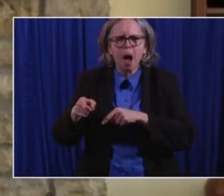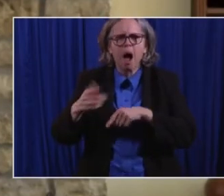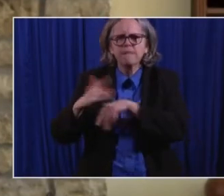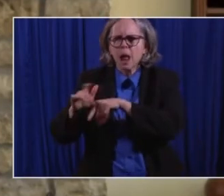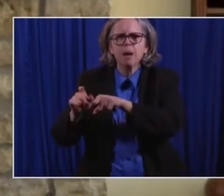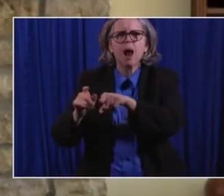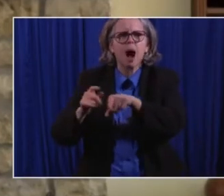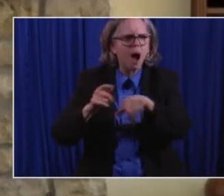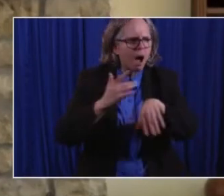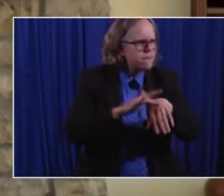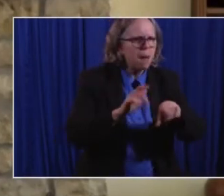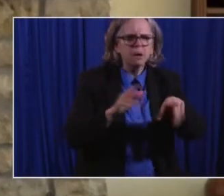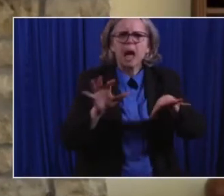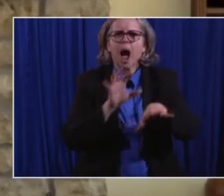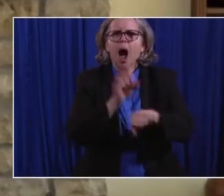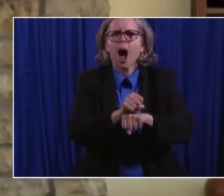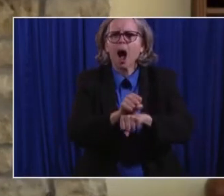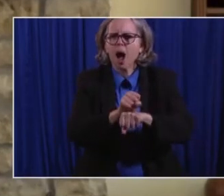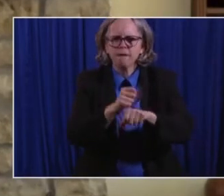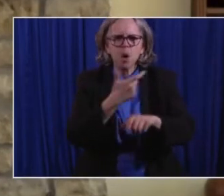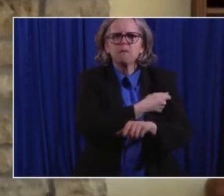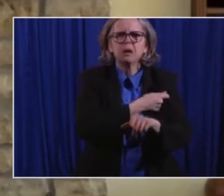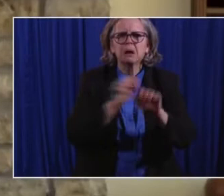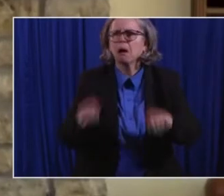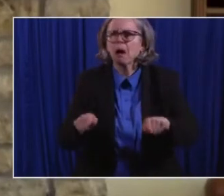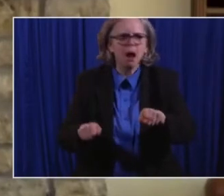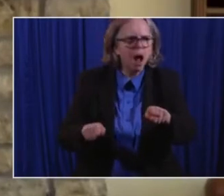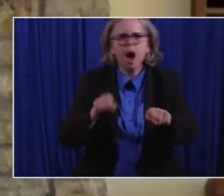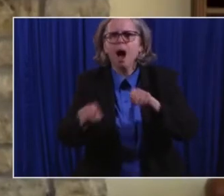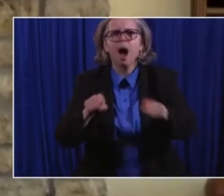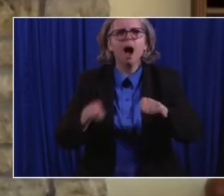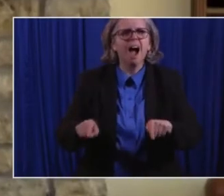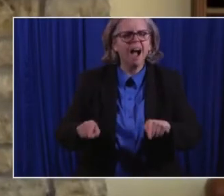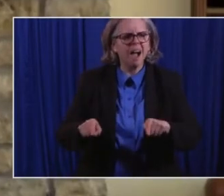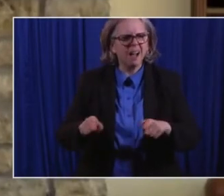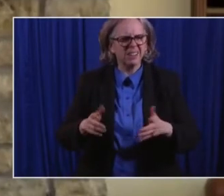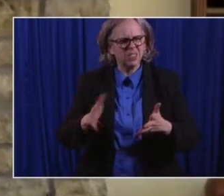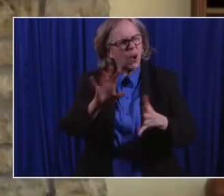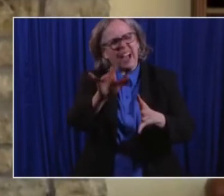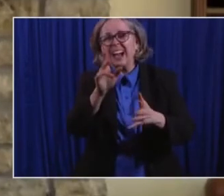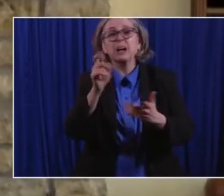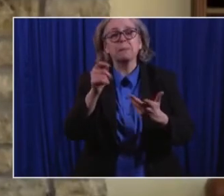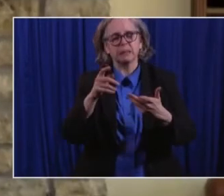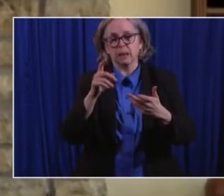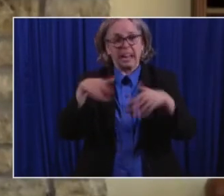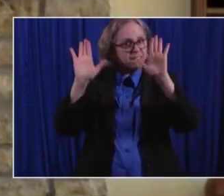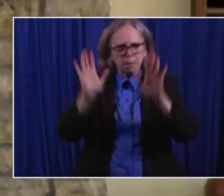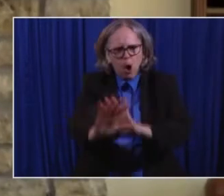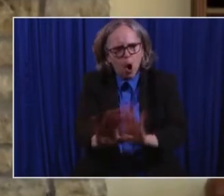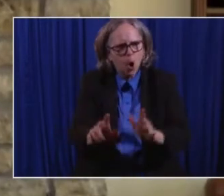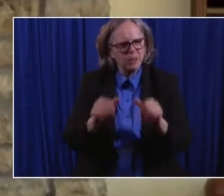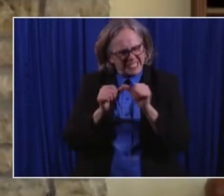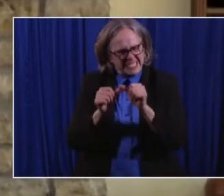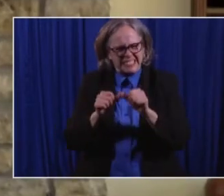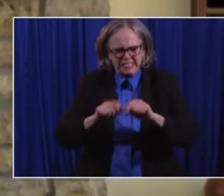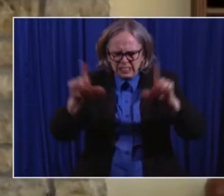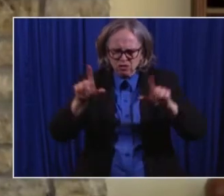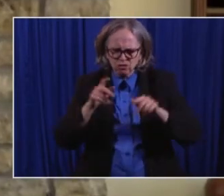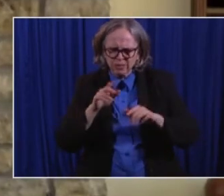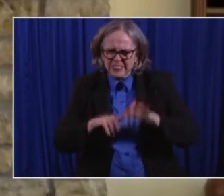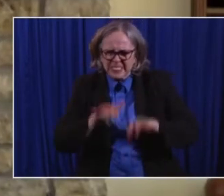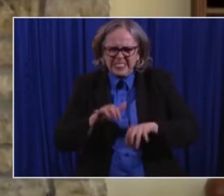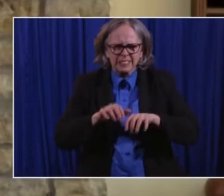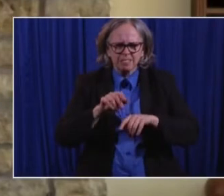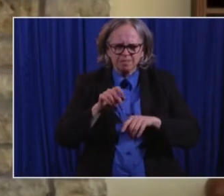slots open. So I would just, tell people continue to look for these slots. And again, my plea is if you've got